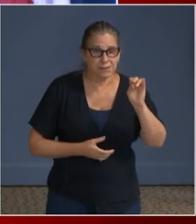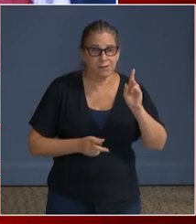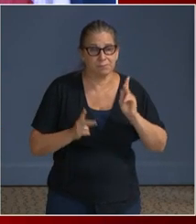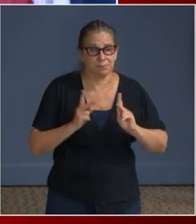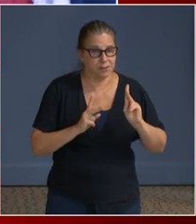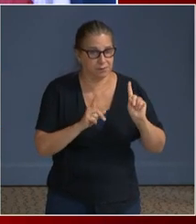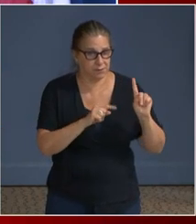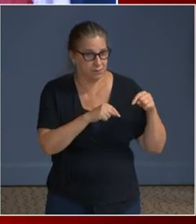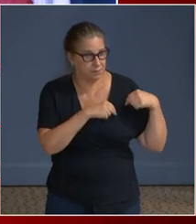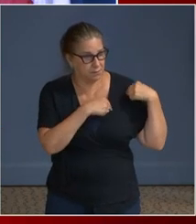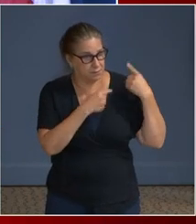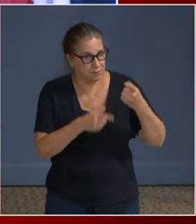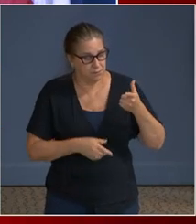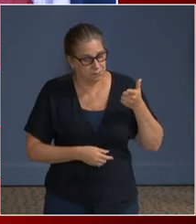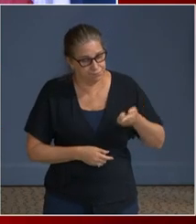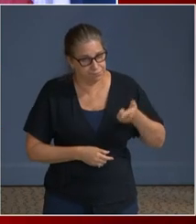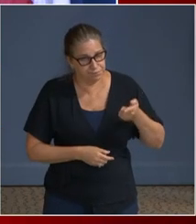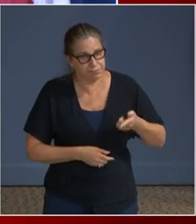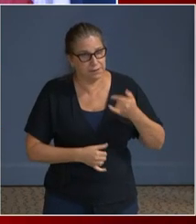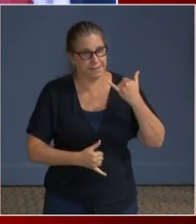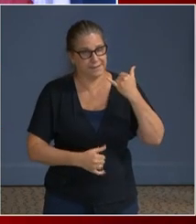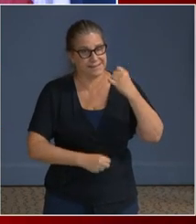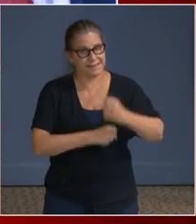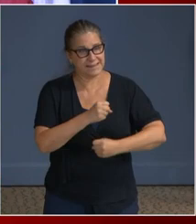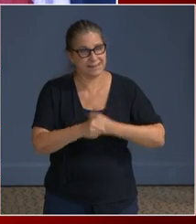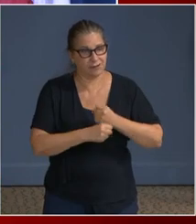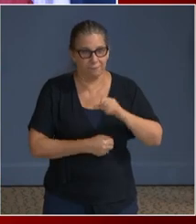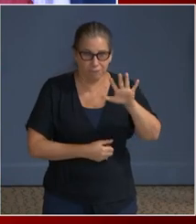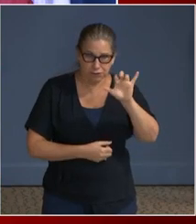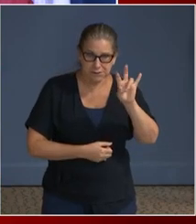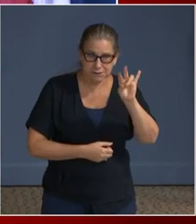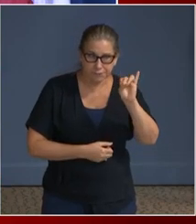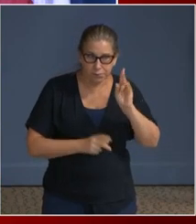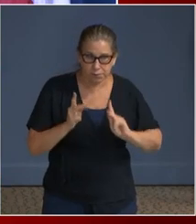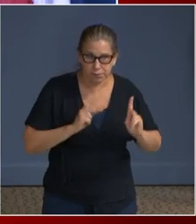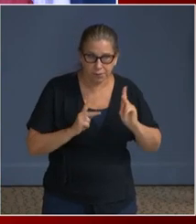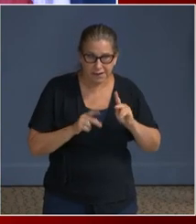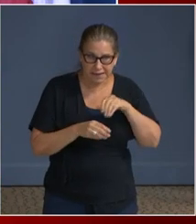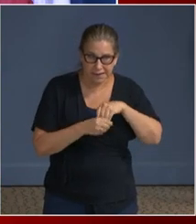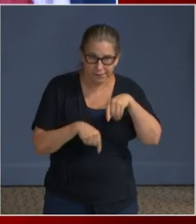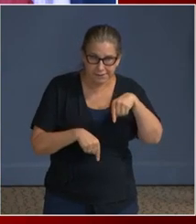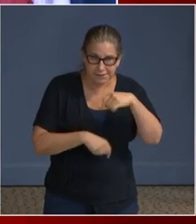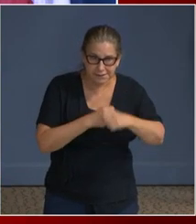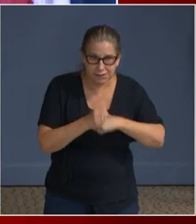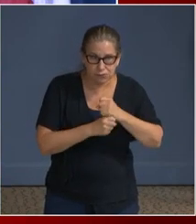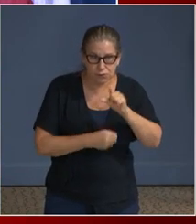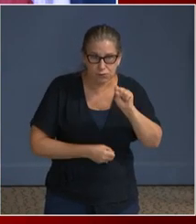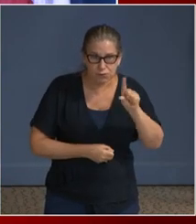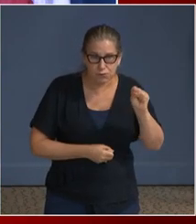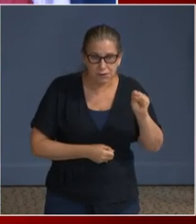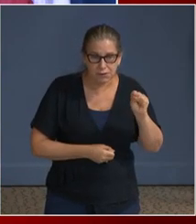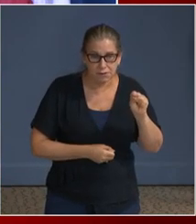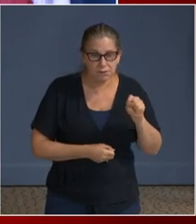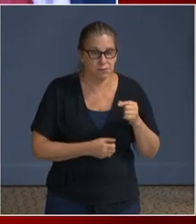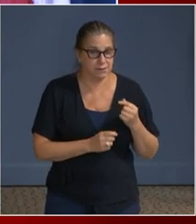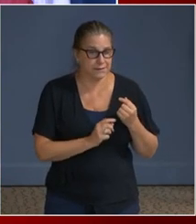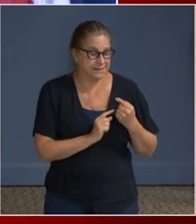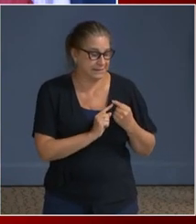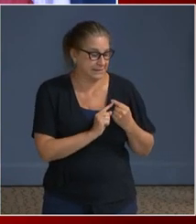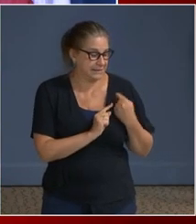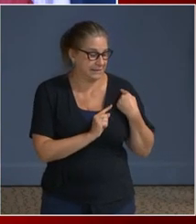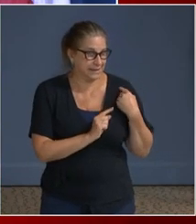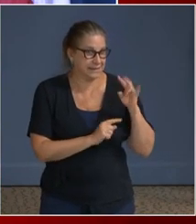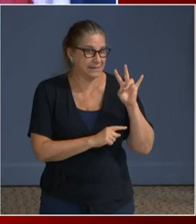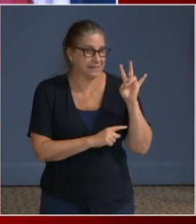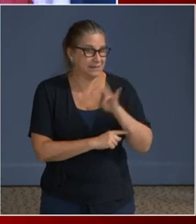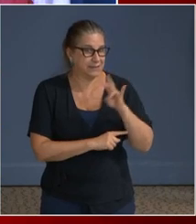the city this year. And just in the last 7 days, 46 have been shot, including